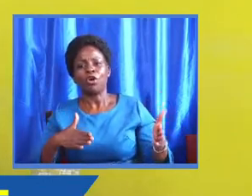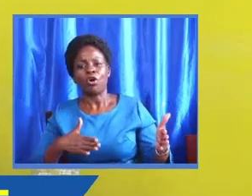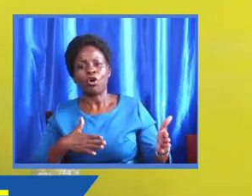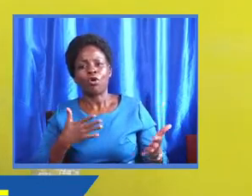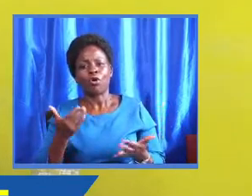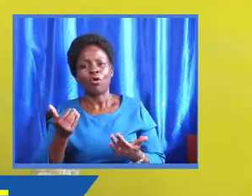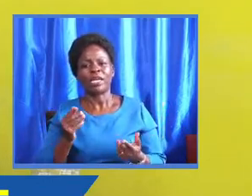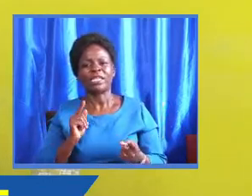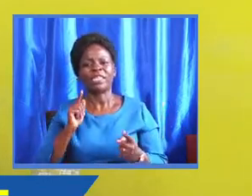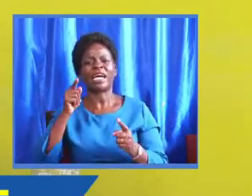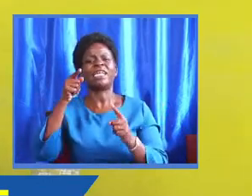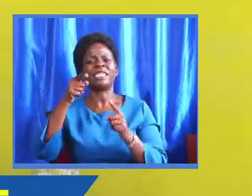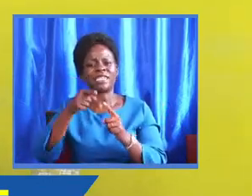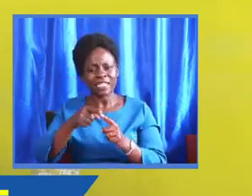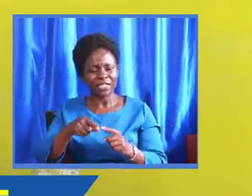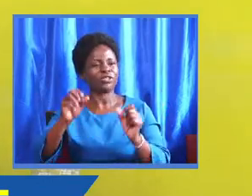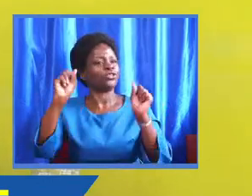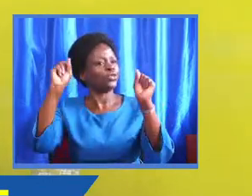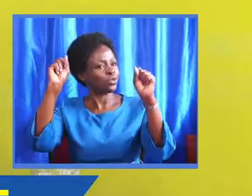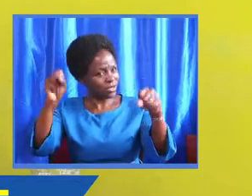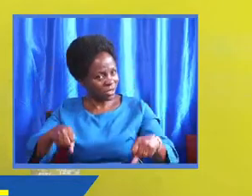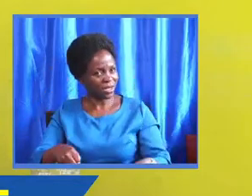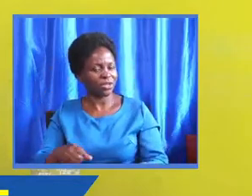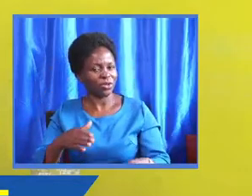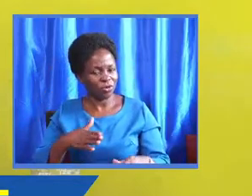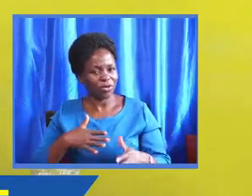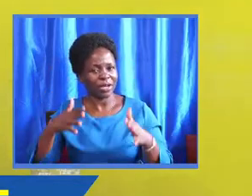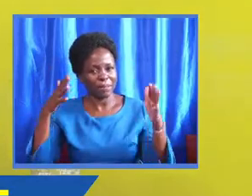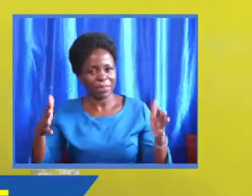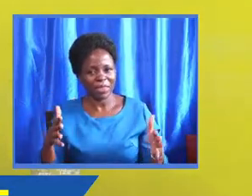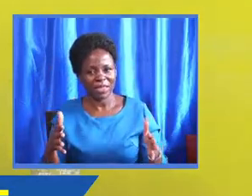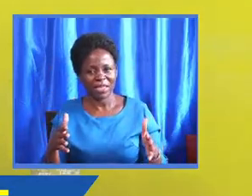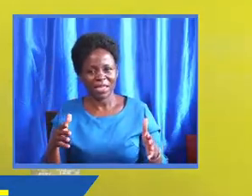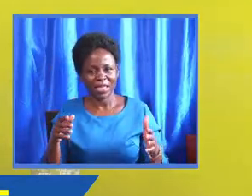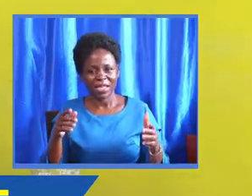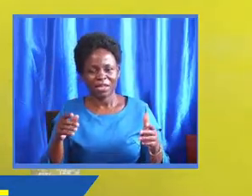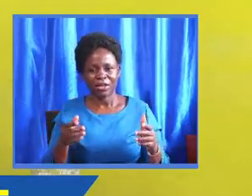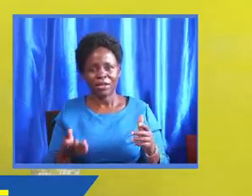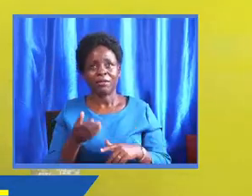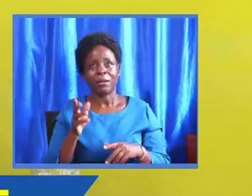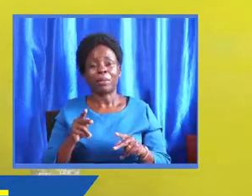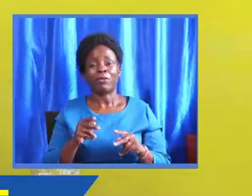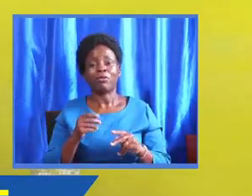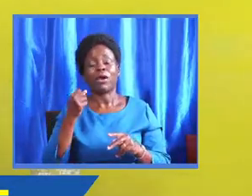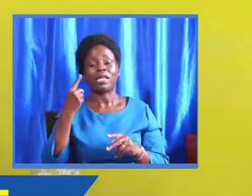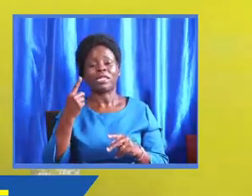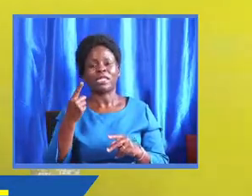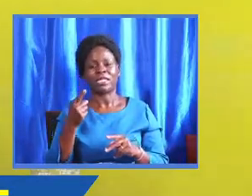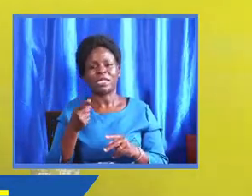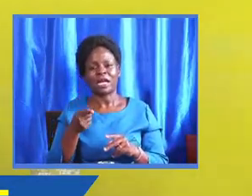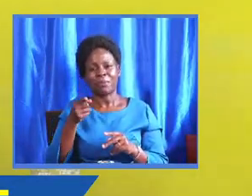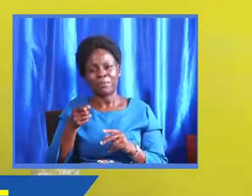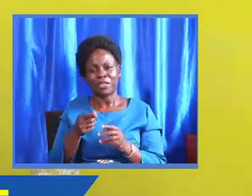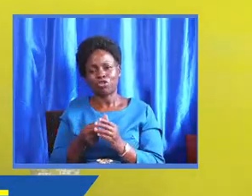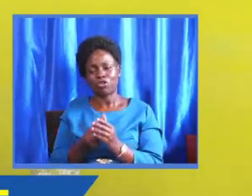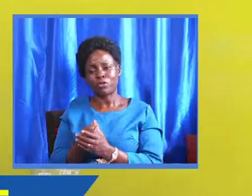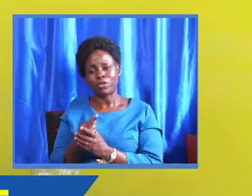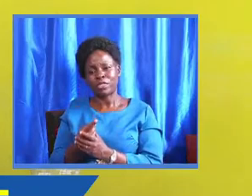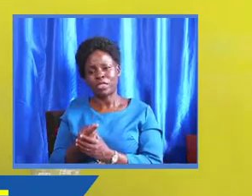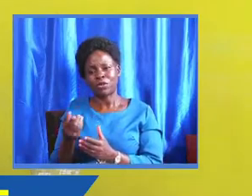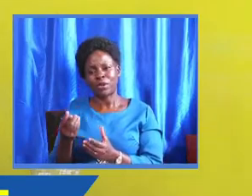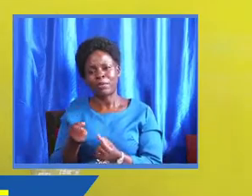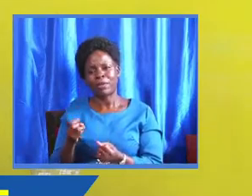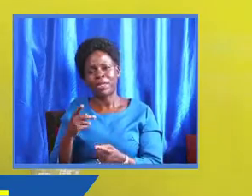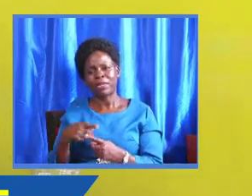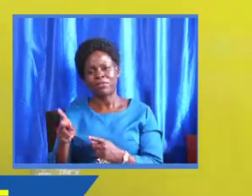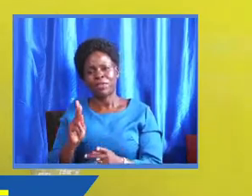waiting until you can afford to own a big investment. So it's just getting the public to understand that there is this opportunity where many